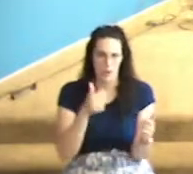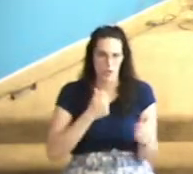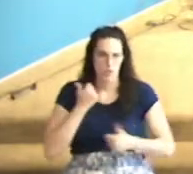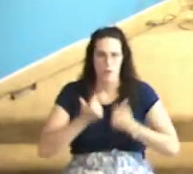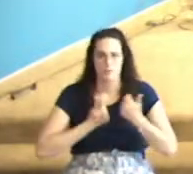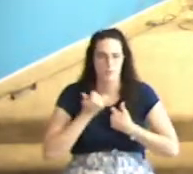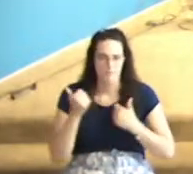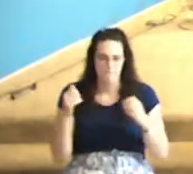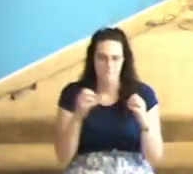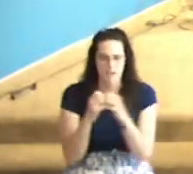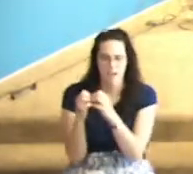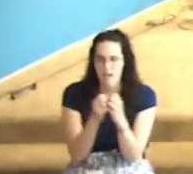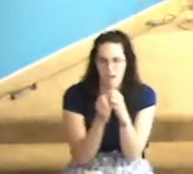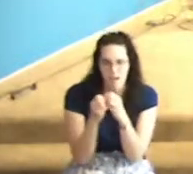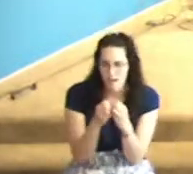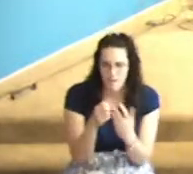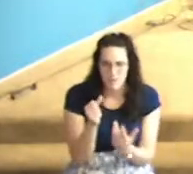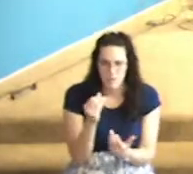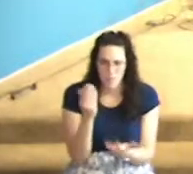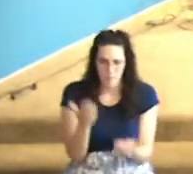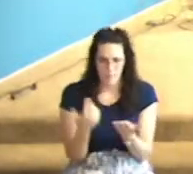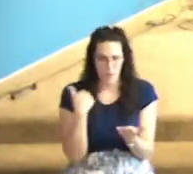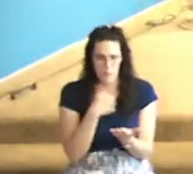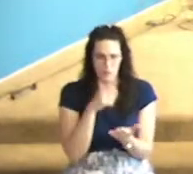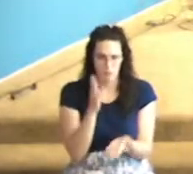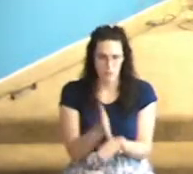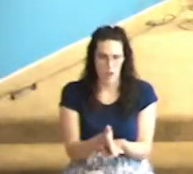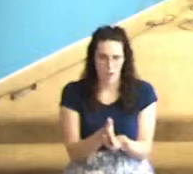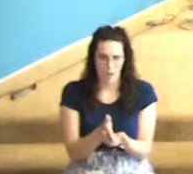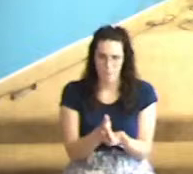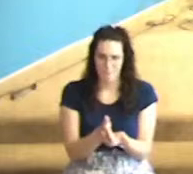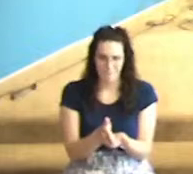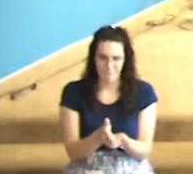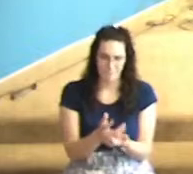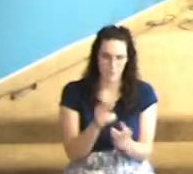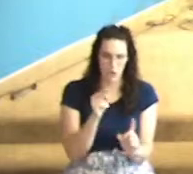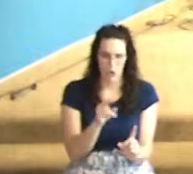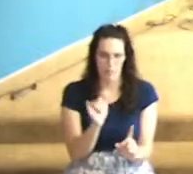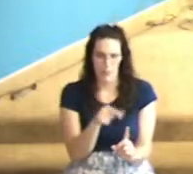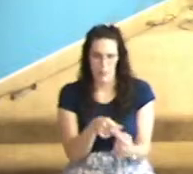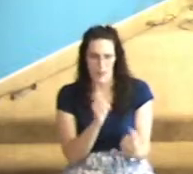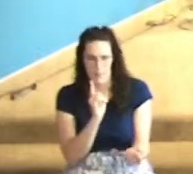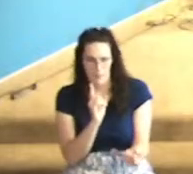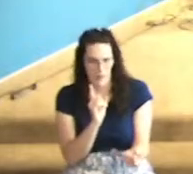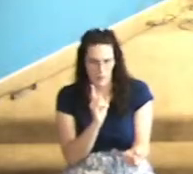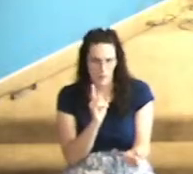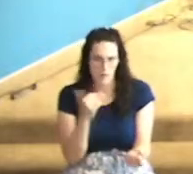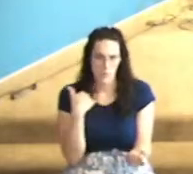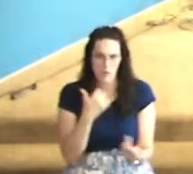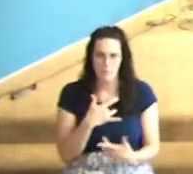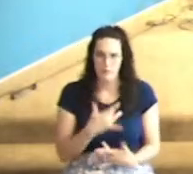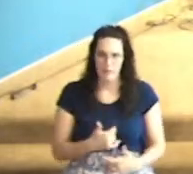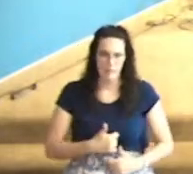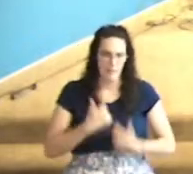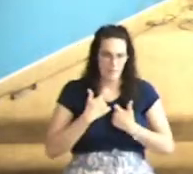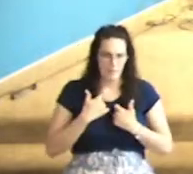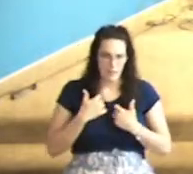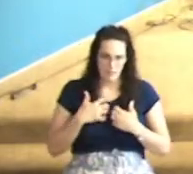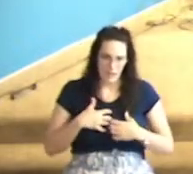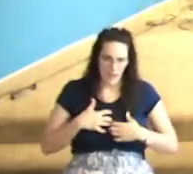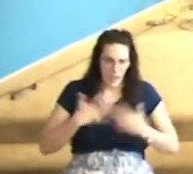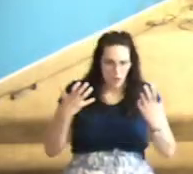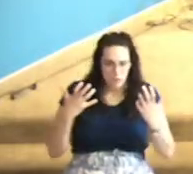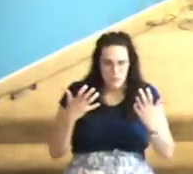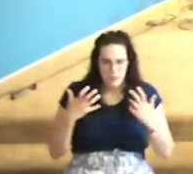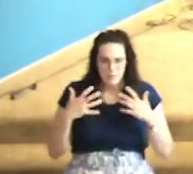maybe we need to stop treating everyone like they're the enemy. We live in angry and anxious times. What